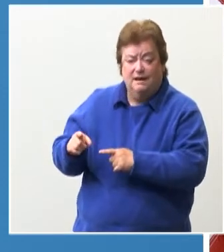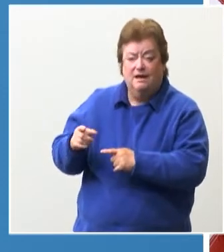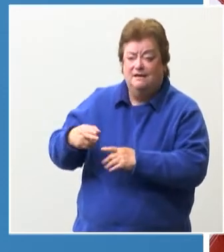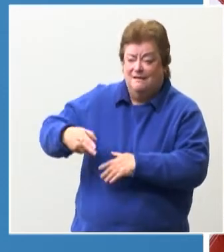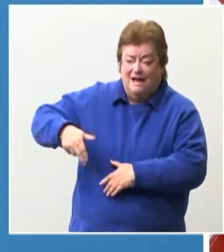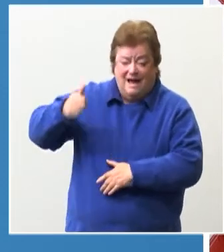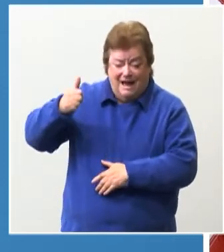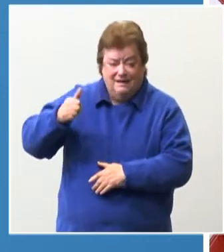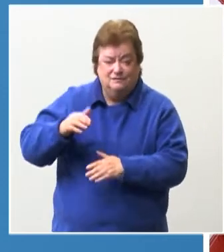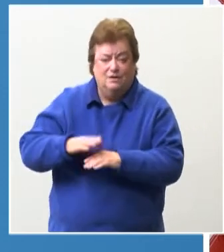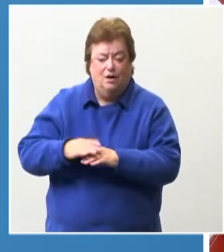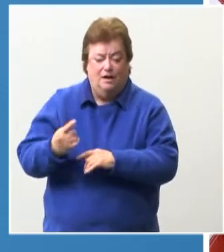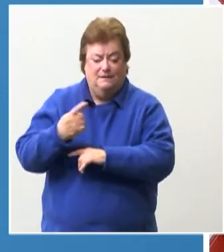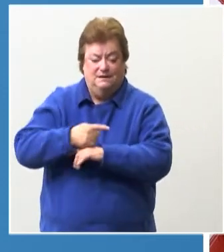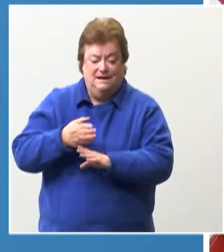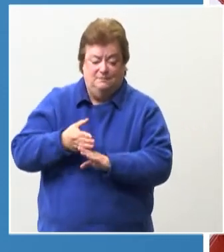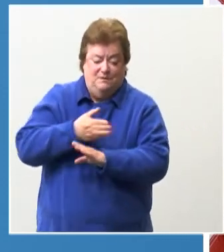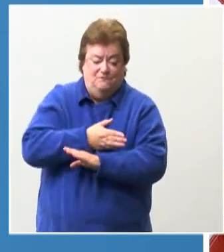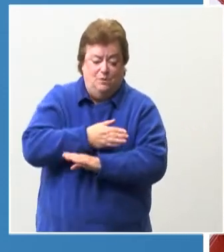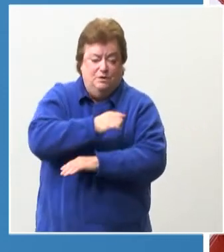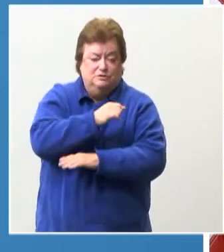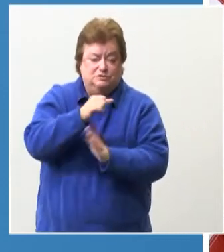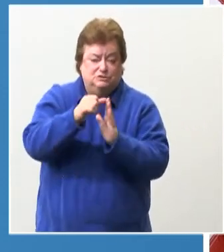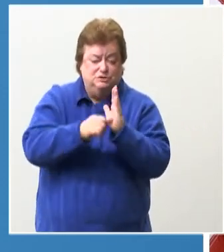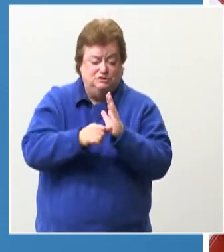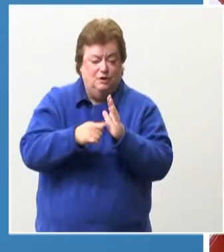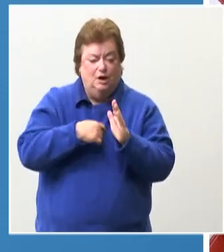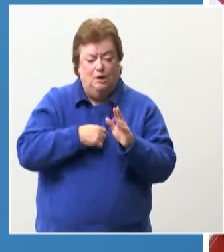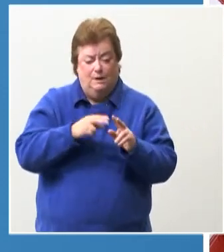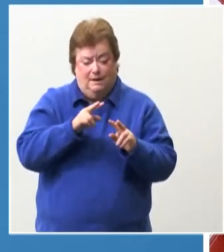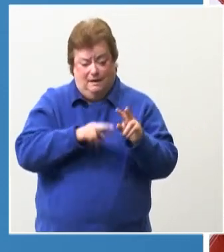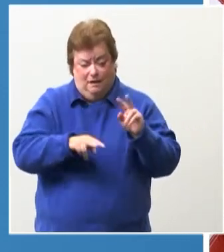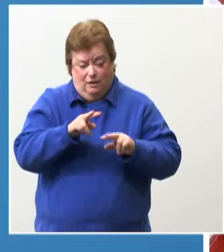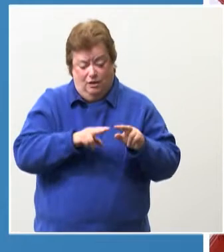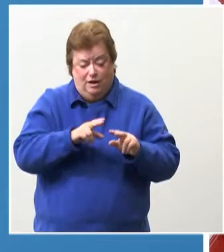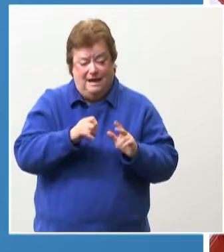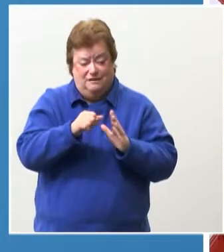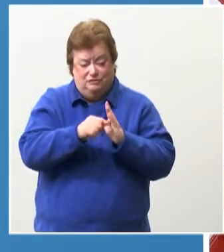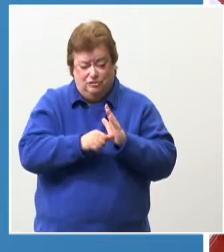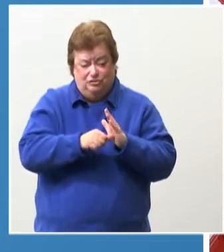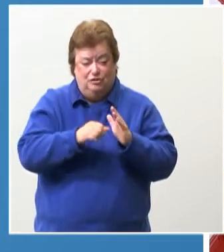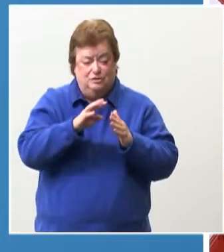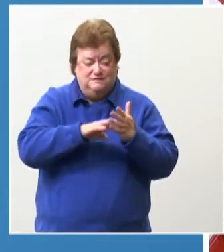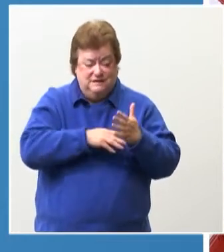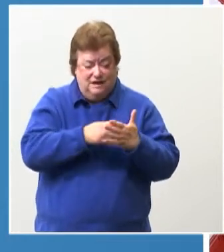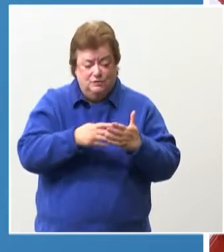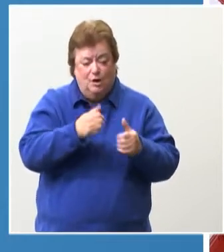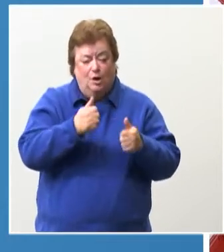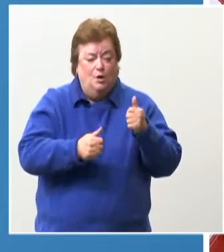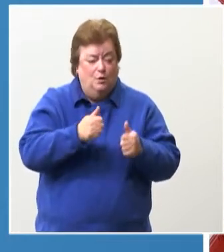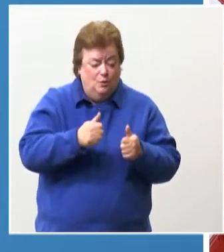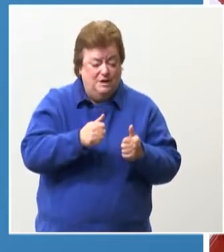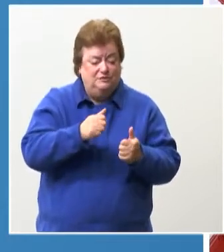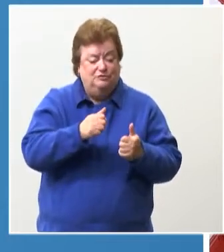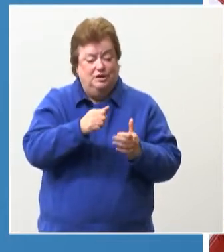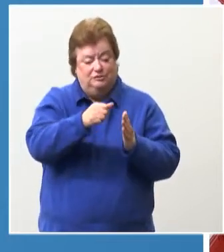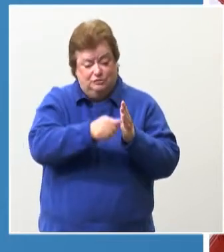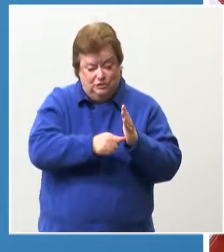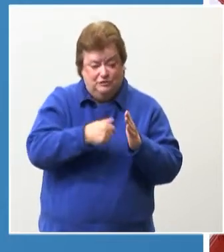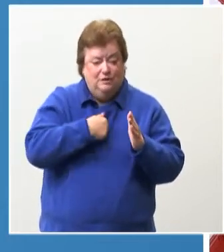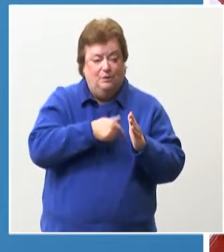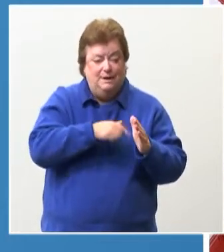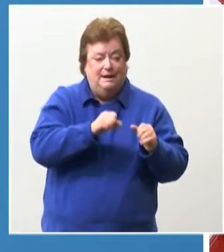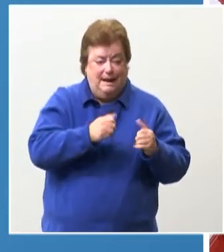day, on the day prior to surgery, we analyze the surgical schedule to determine which cases we can accommodate and which we